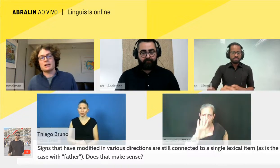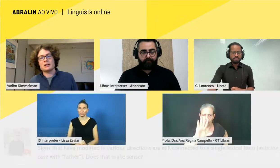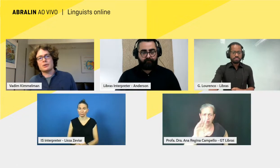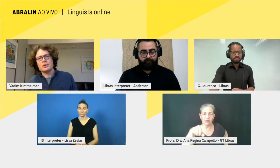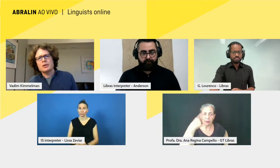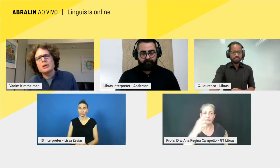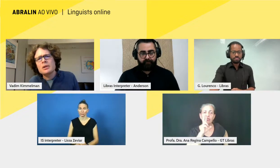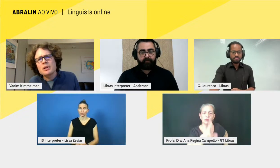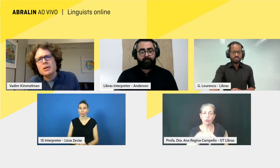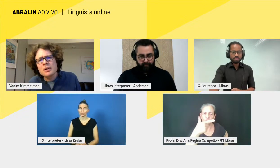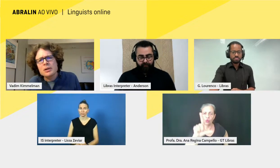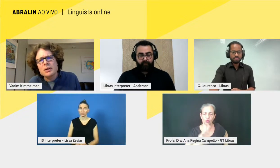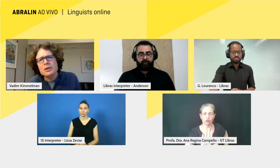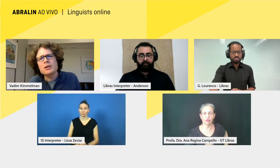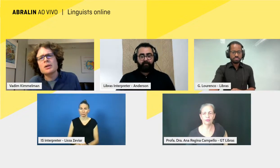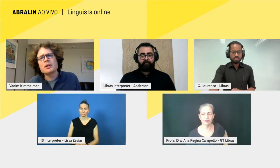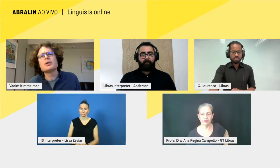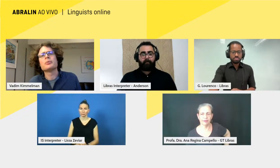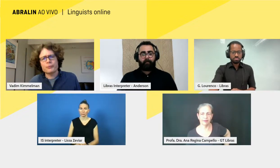yes.